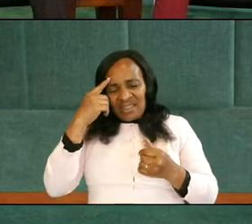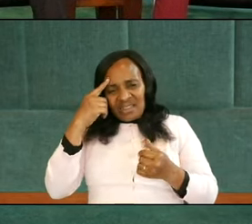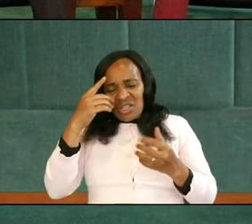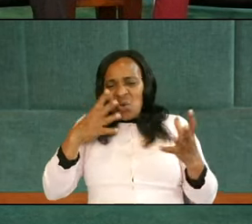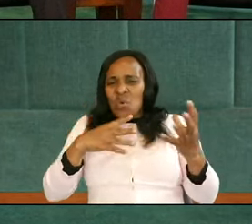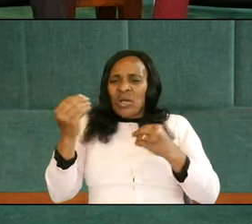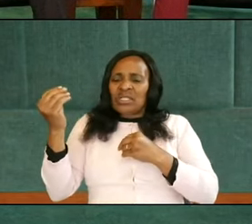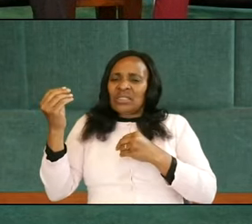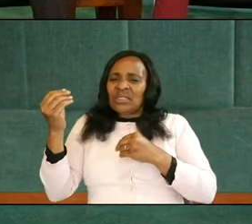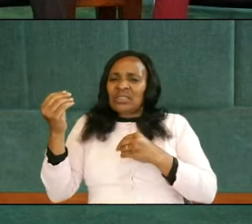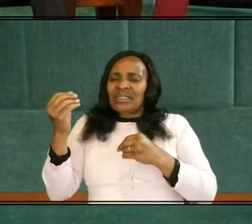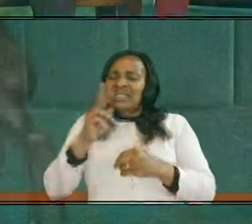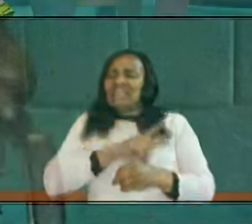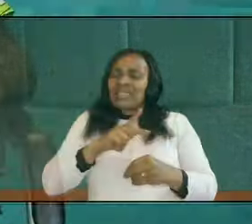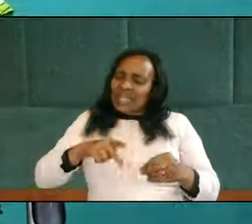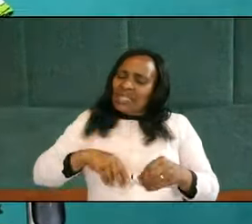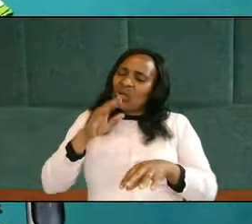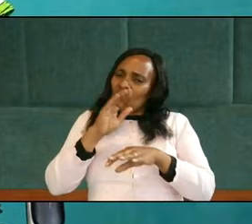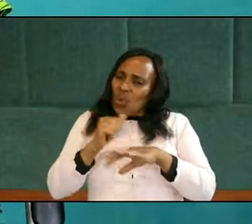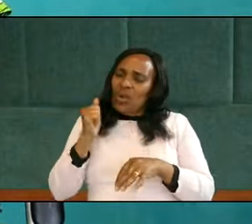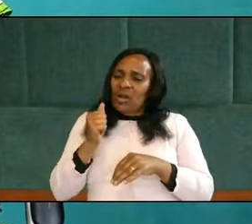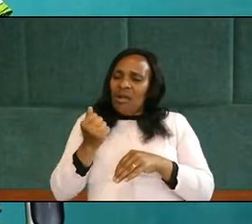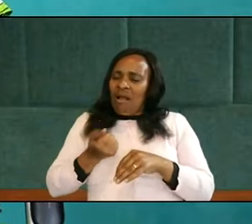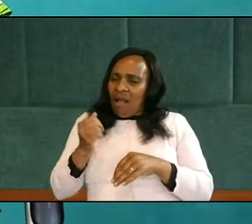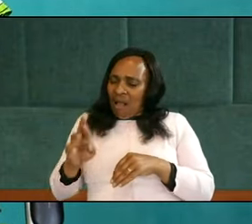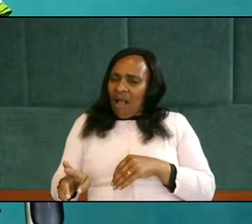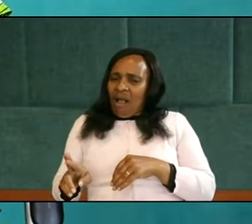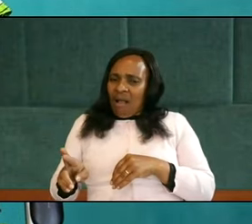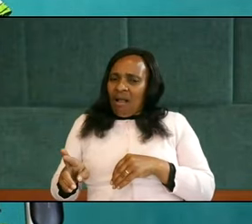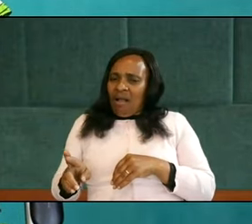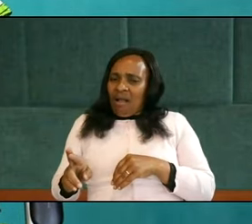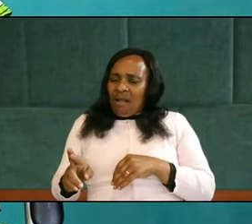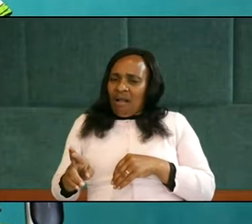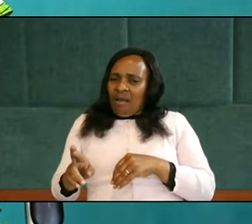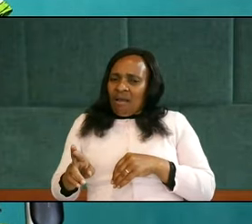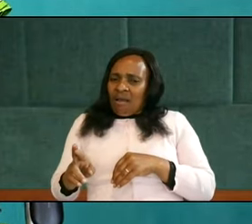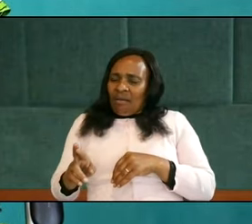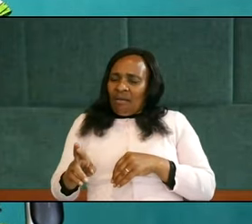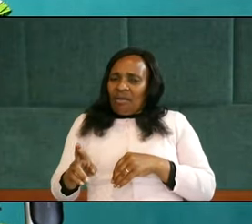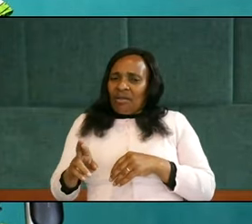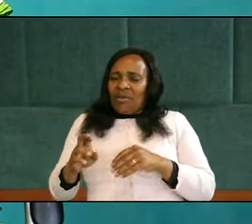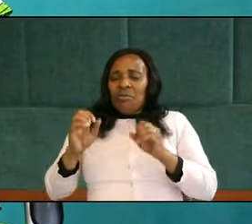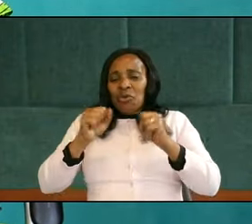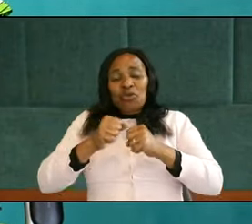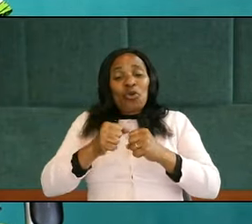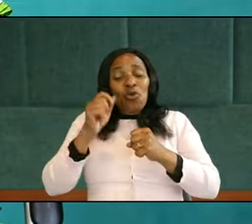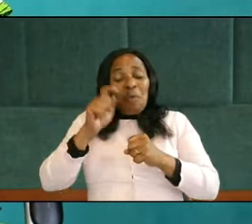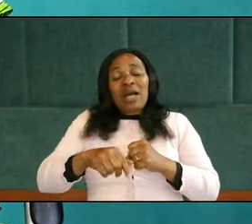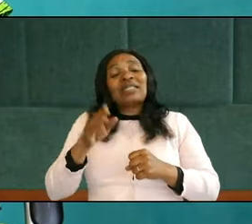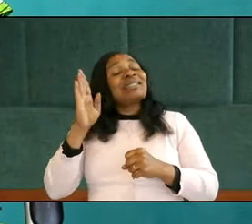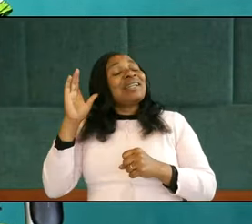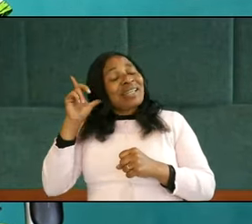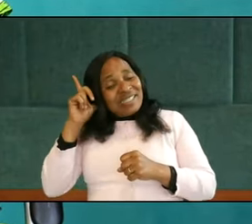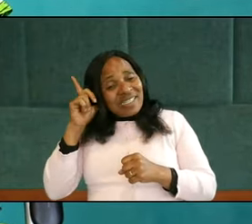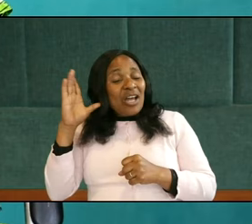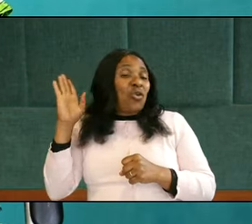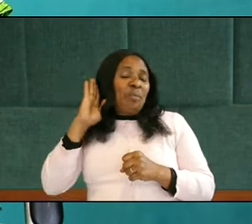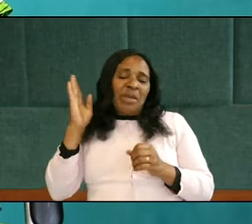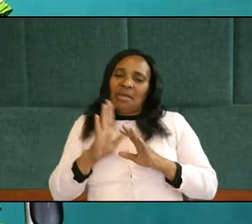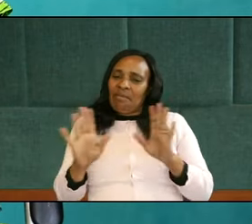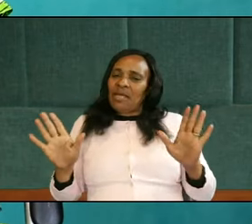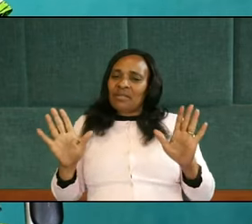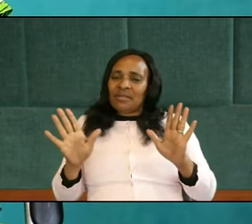I mean, it's the king who called her. Who wouldn't agree to that? Yes. So she just went with the flow. Yes. I think when